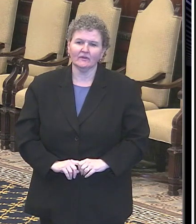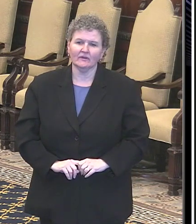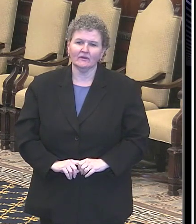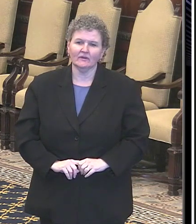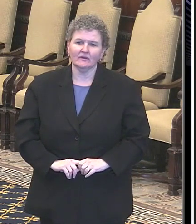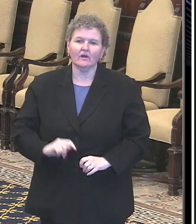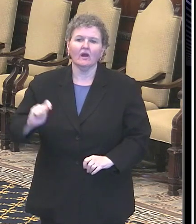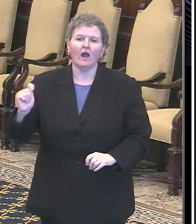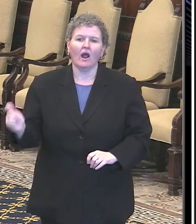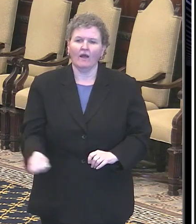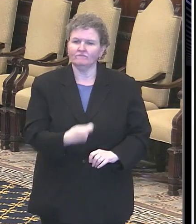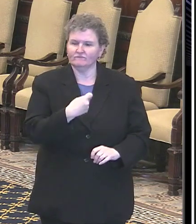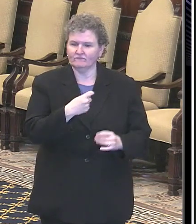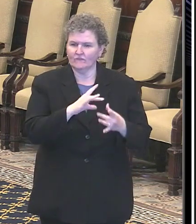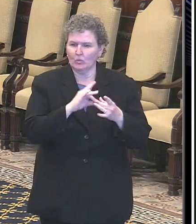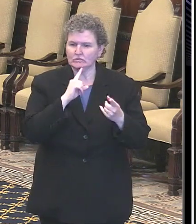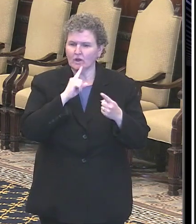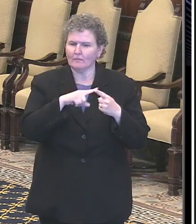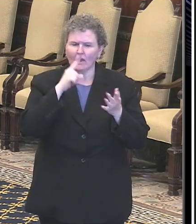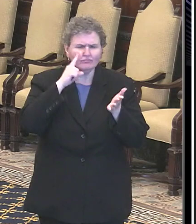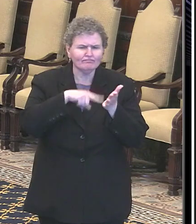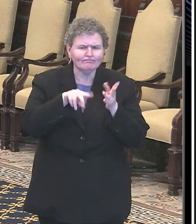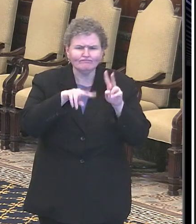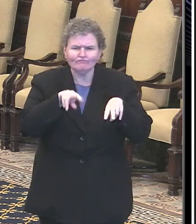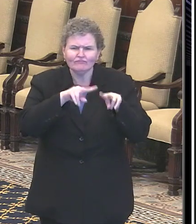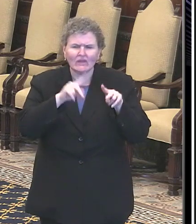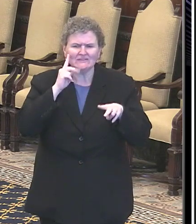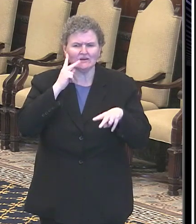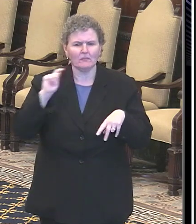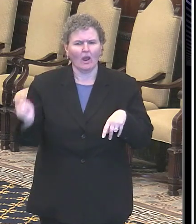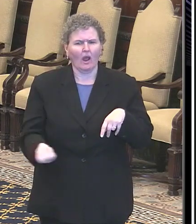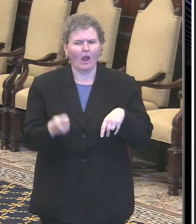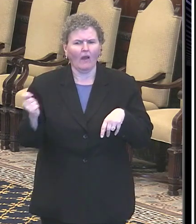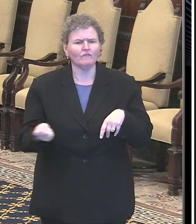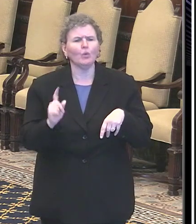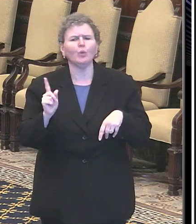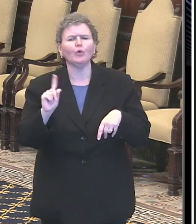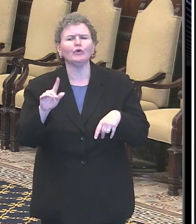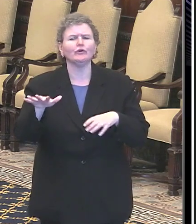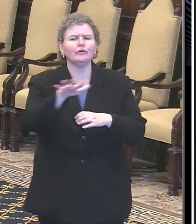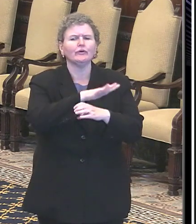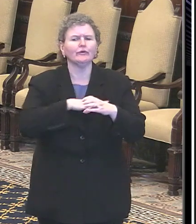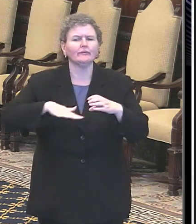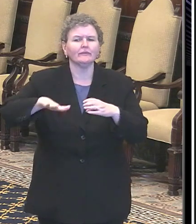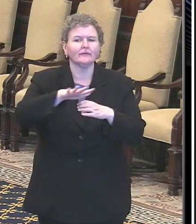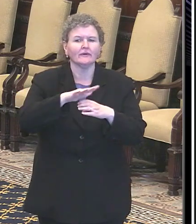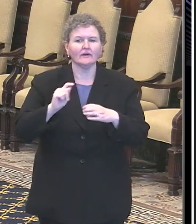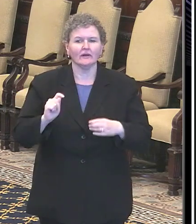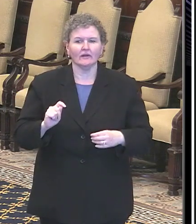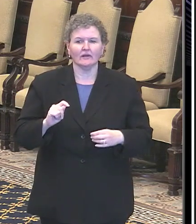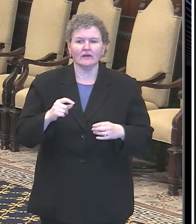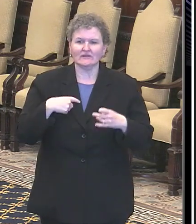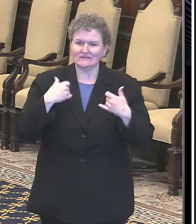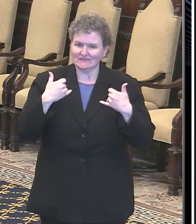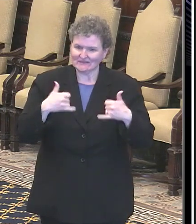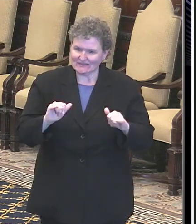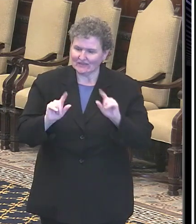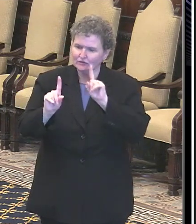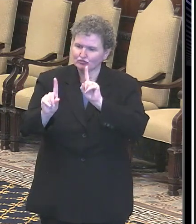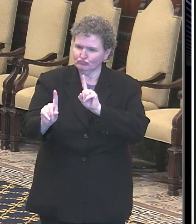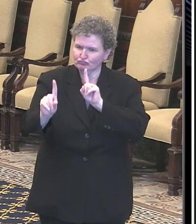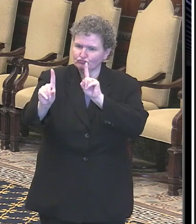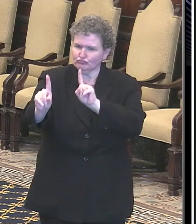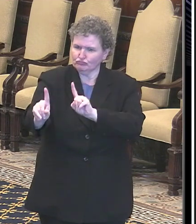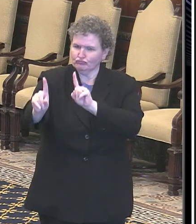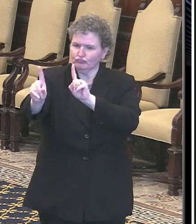We're checking out a number of the city courses. Just to let you know, my mask is down, but I'm a safe distance away from people. They're telling